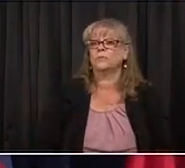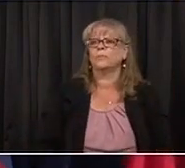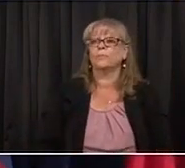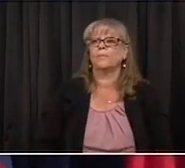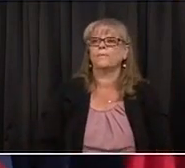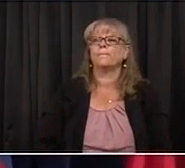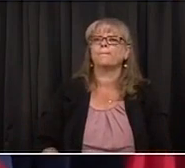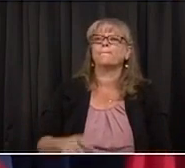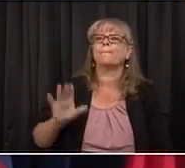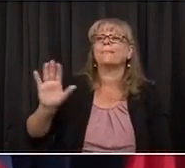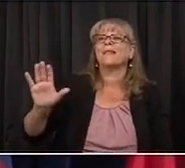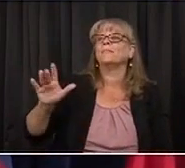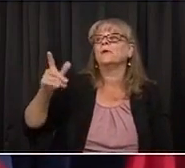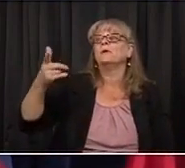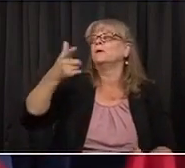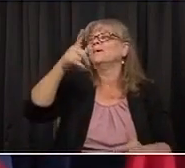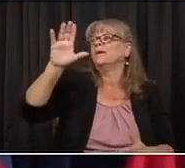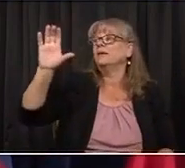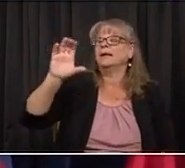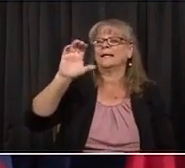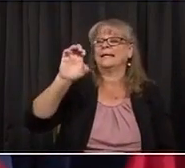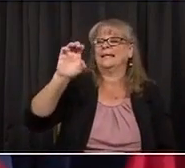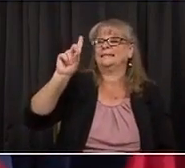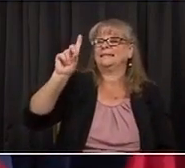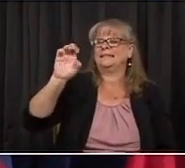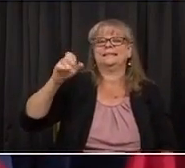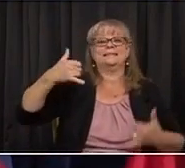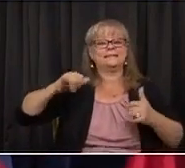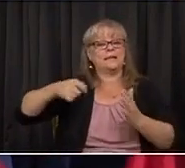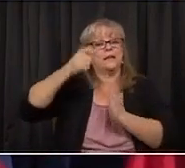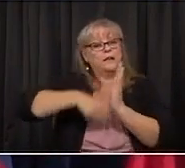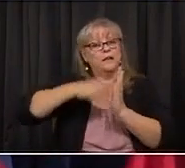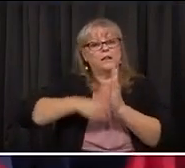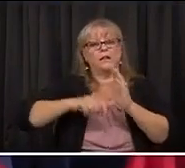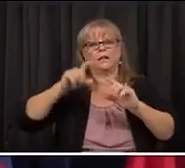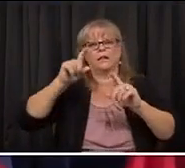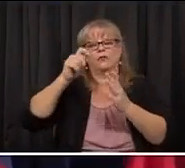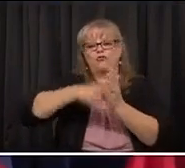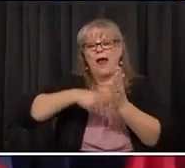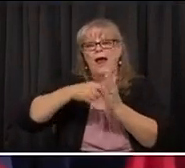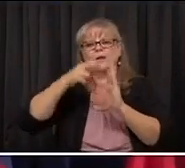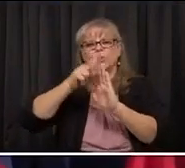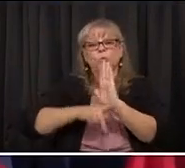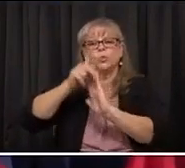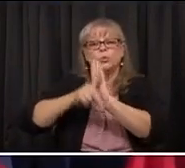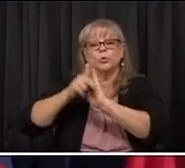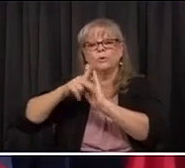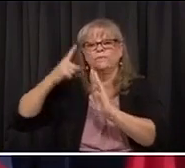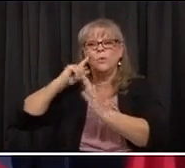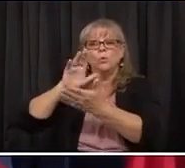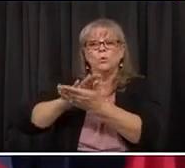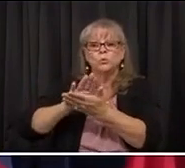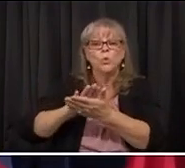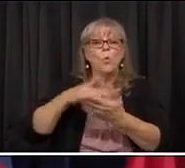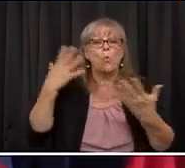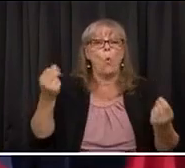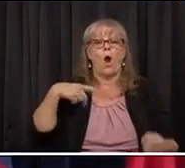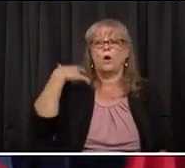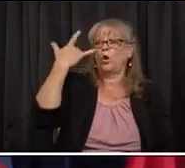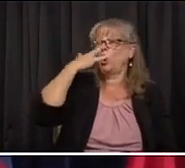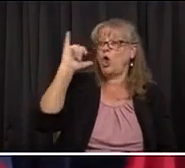outbreaks is being developed, but it won't be too different than our general outbreak protocols, which mean there's a surge of testing, right? So